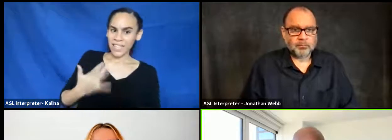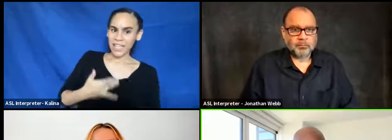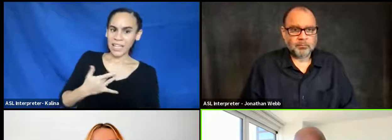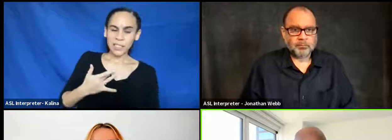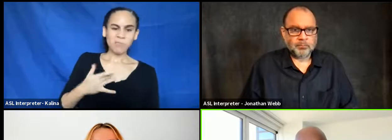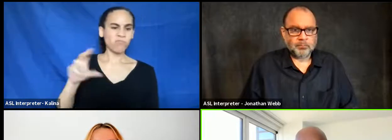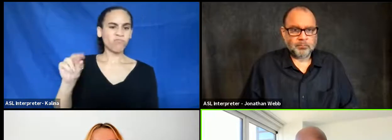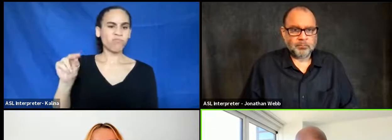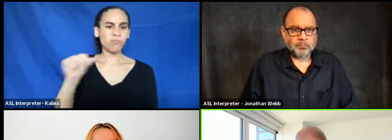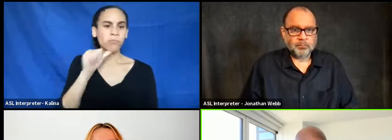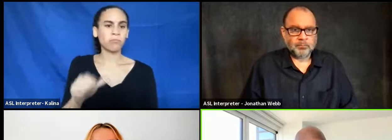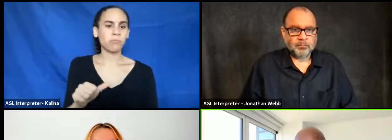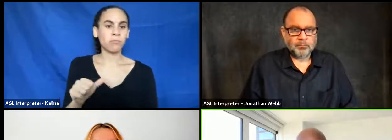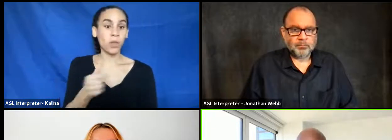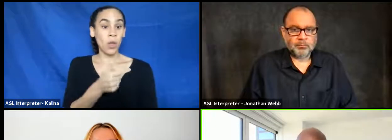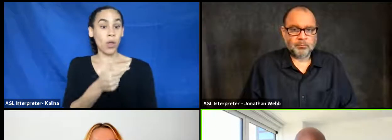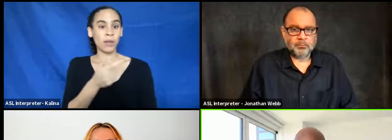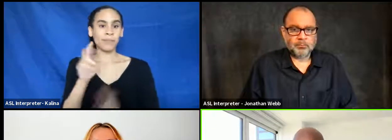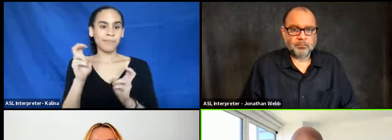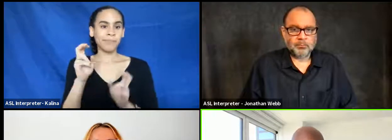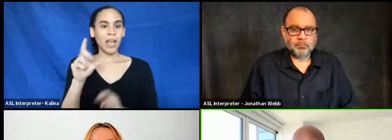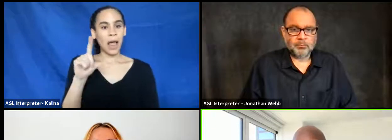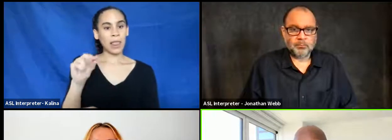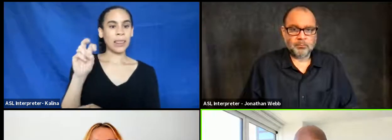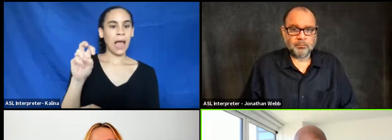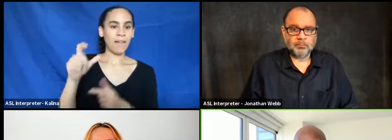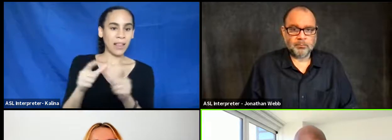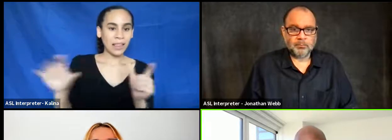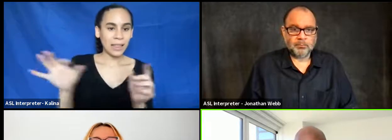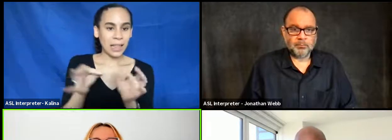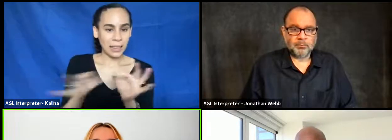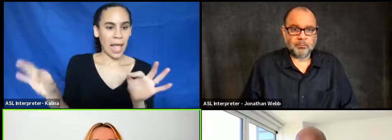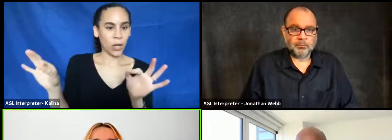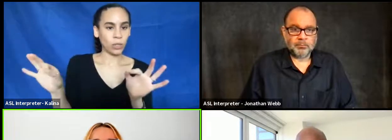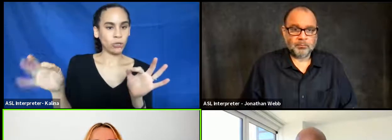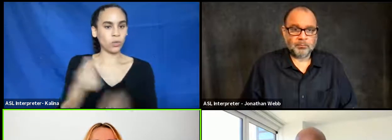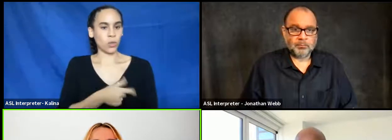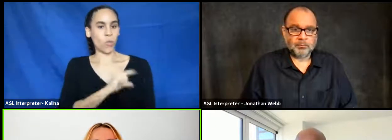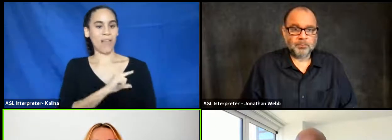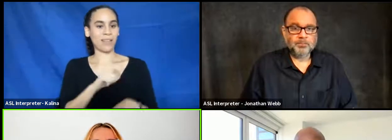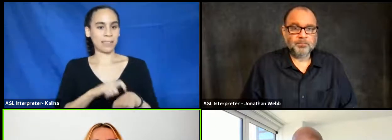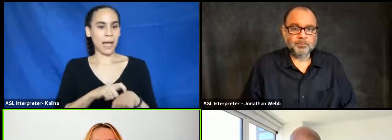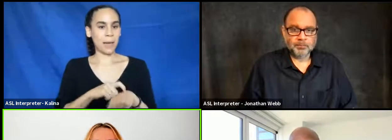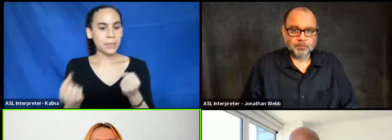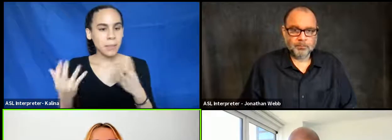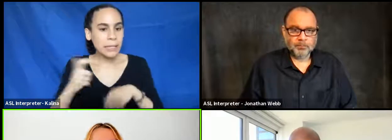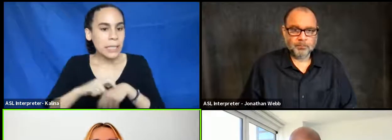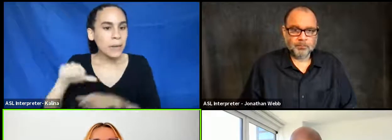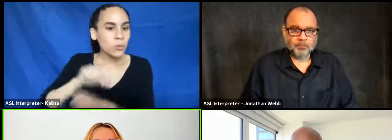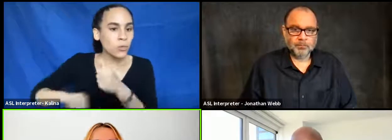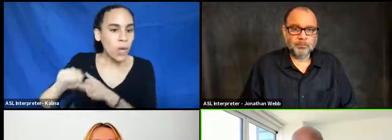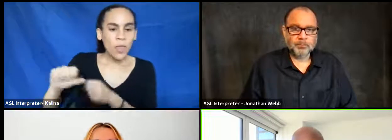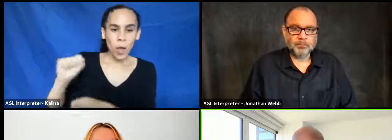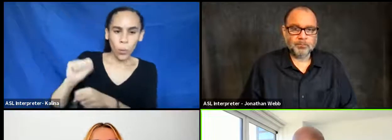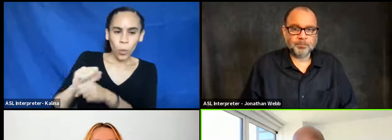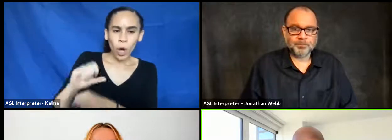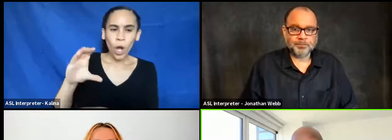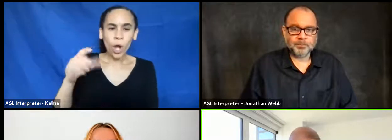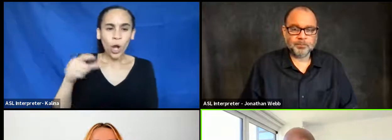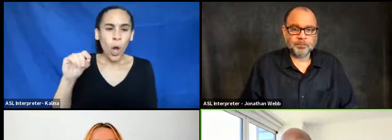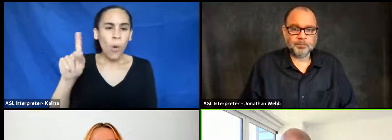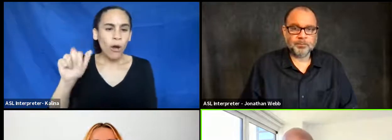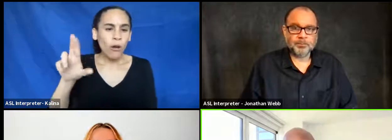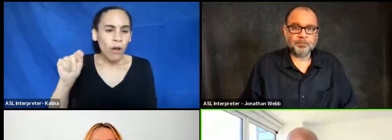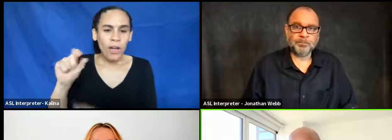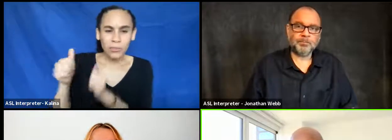was, our love language was quality time. Was like, working on go-karts. His love language was like,